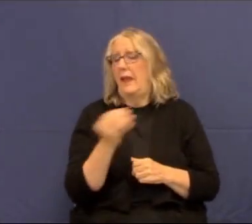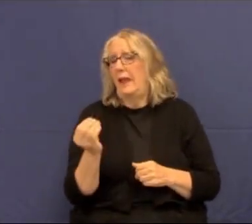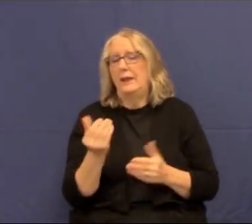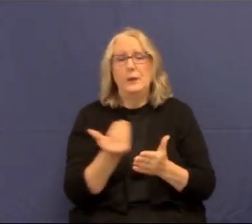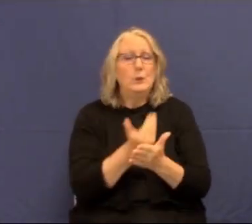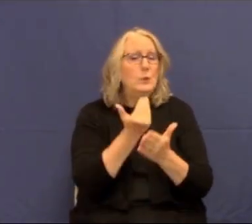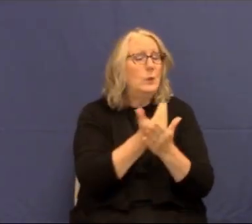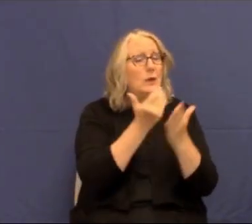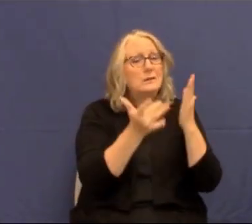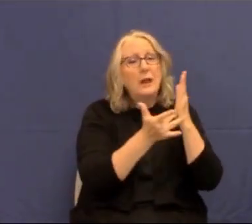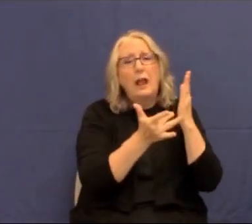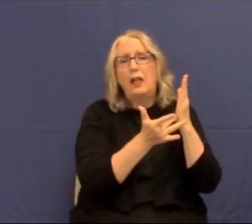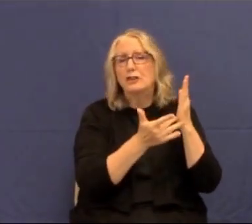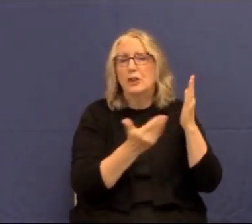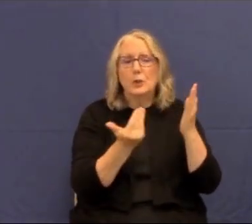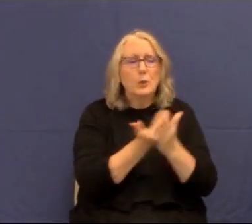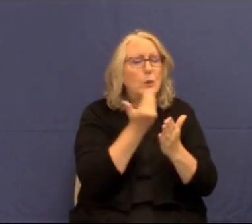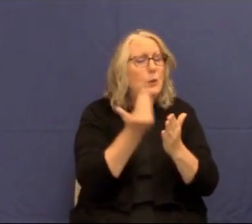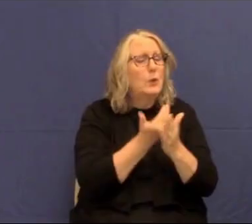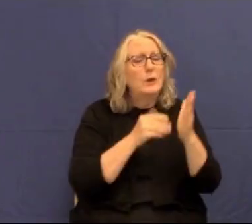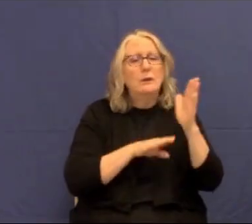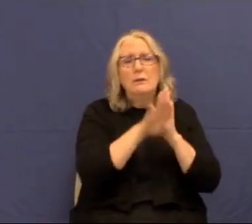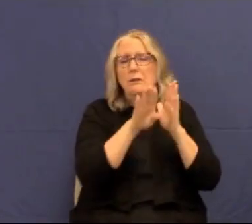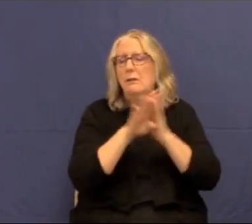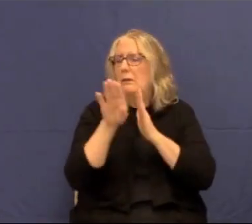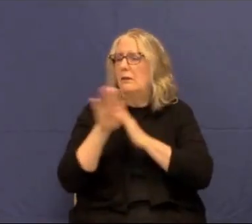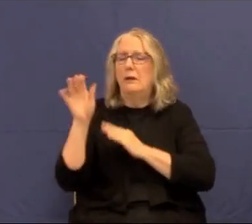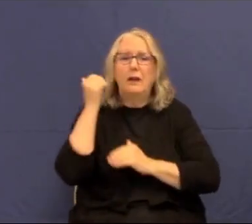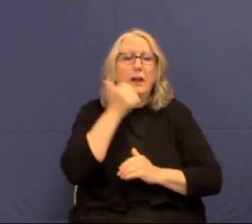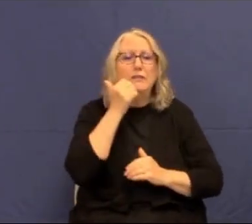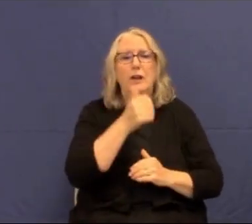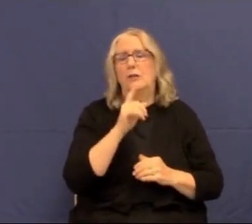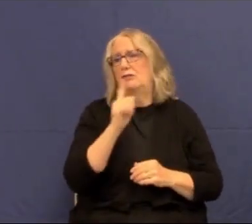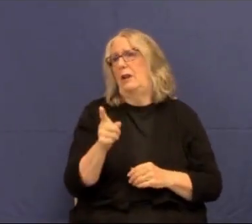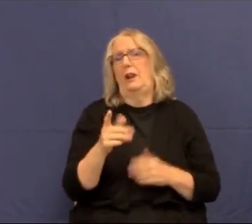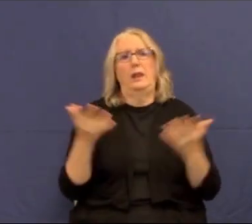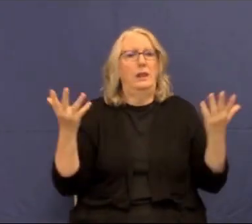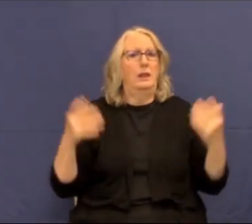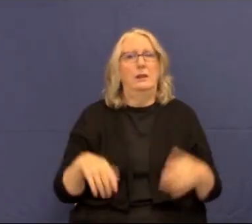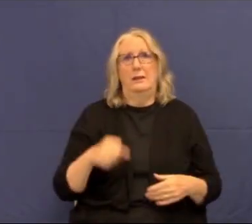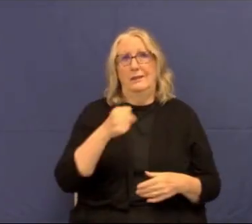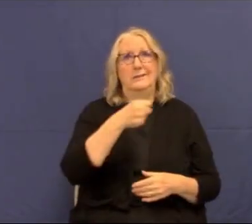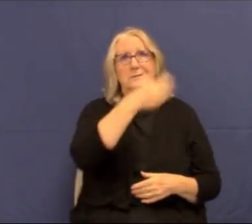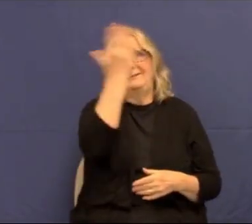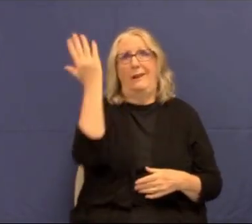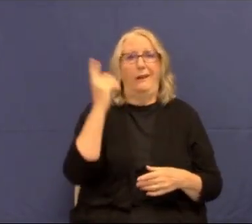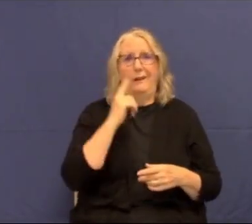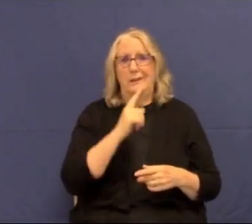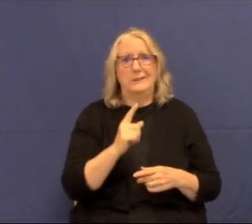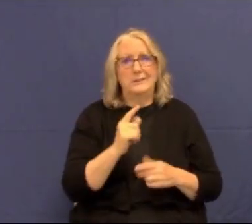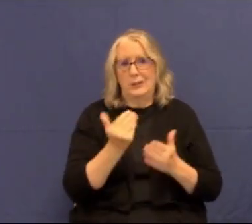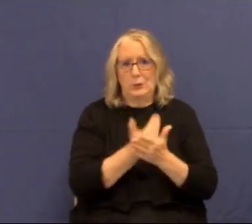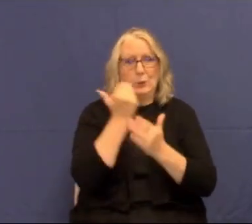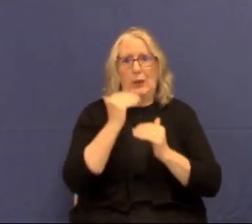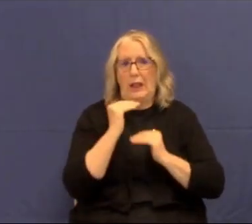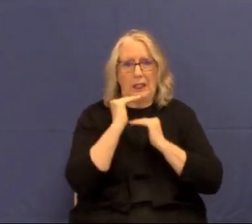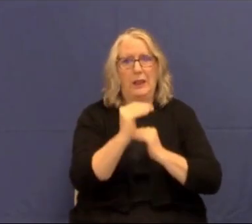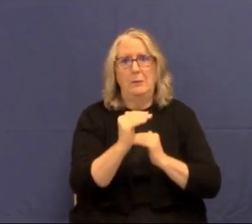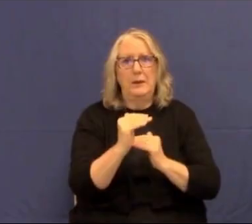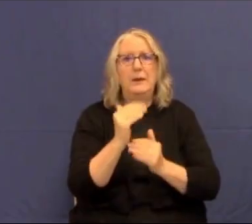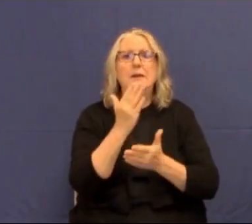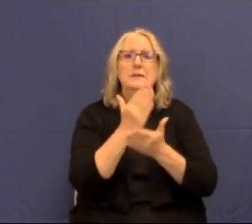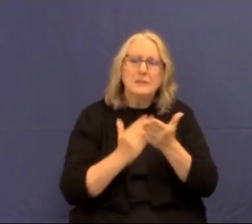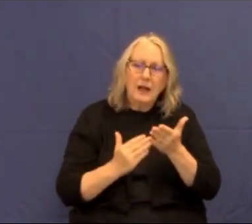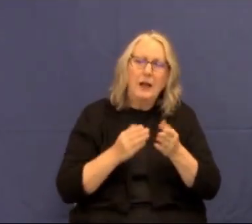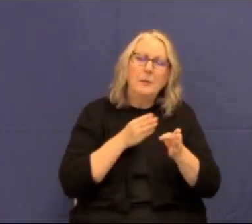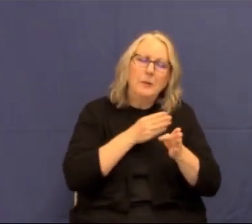And with that, with the new technology that keeps coming out every day, I think the sky is becoming the new limit. Unfortunately, there